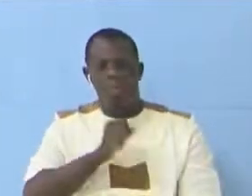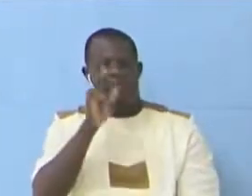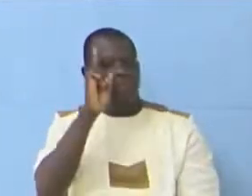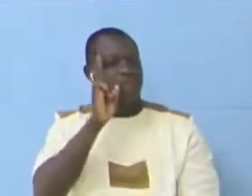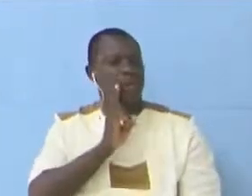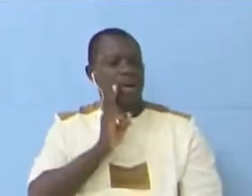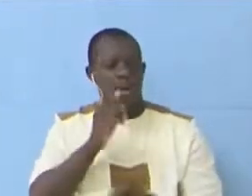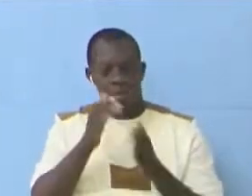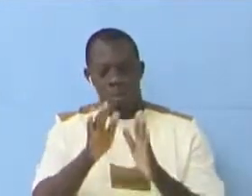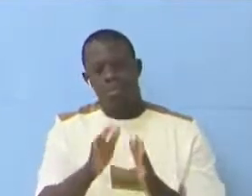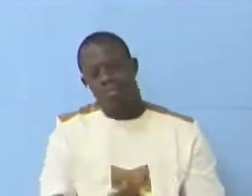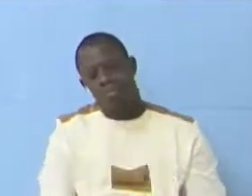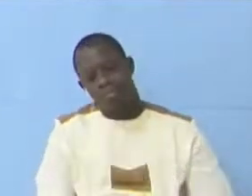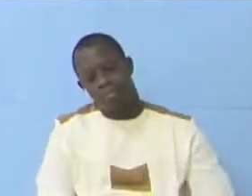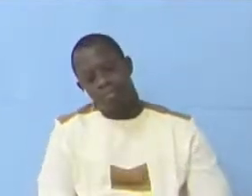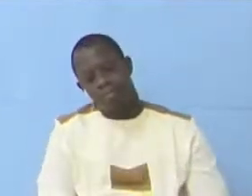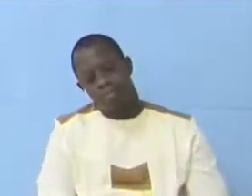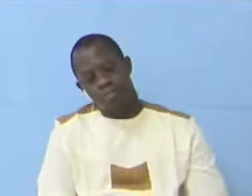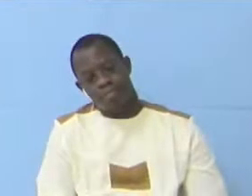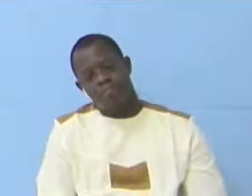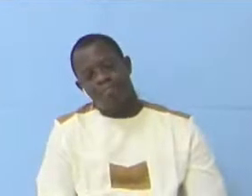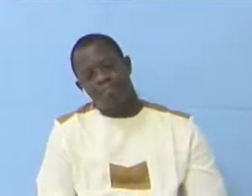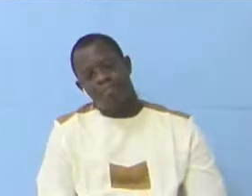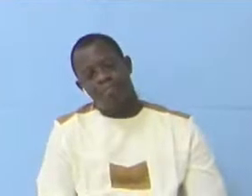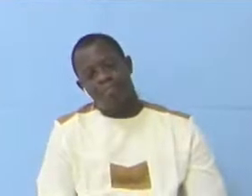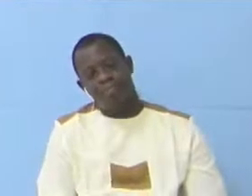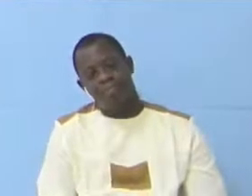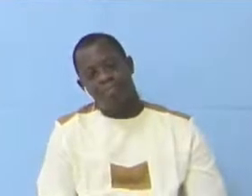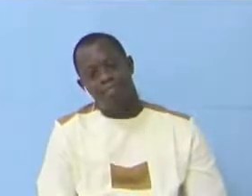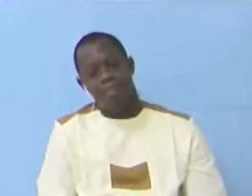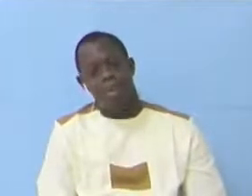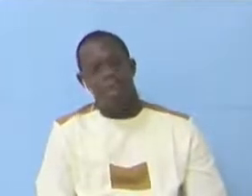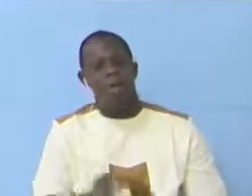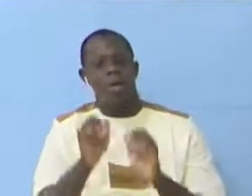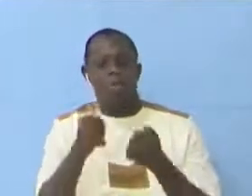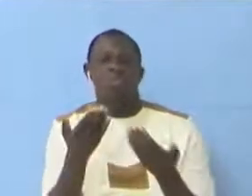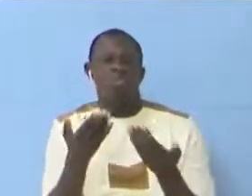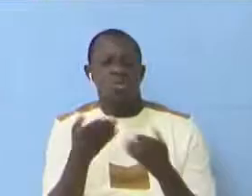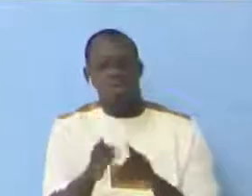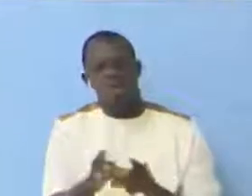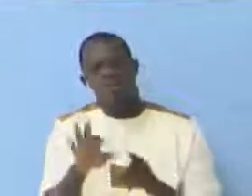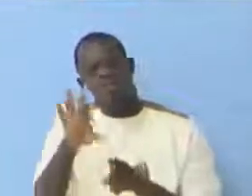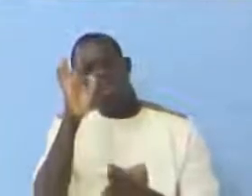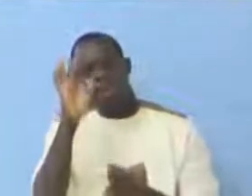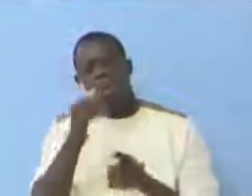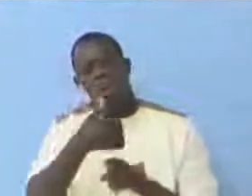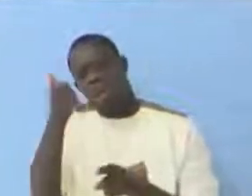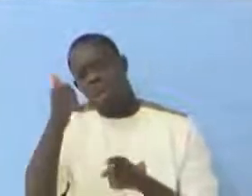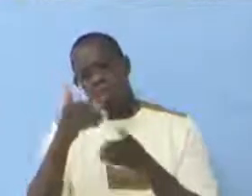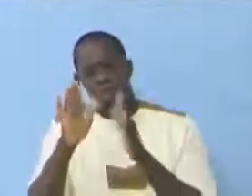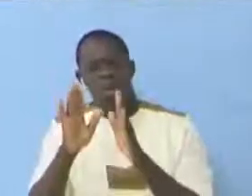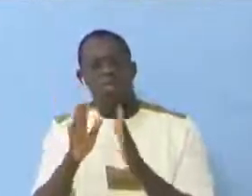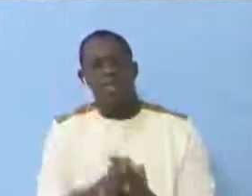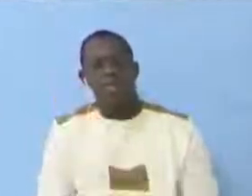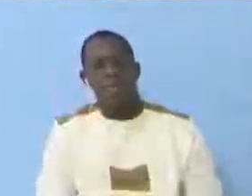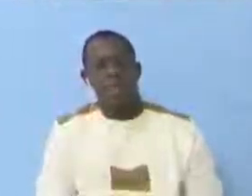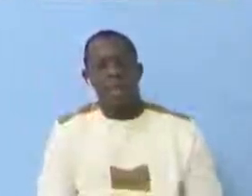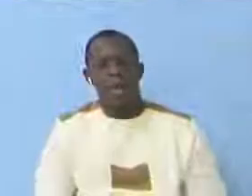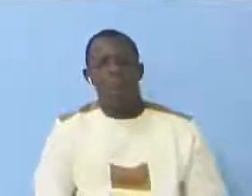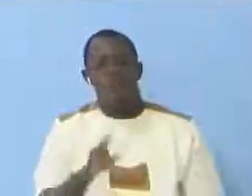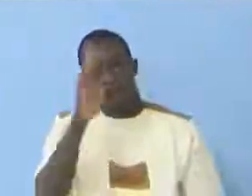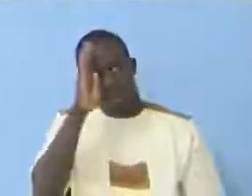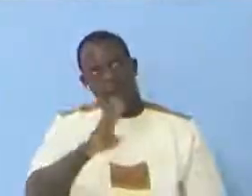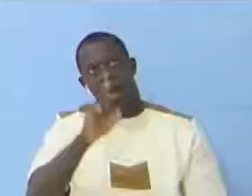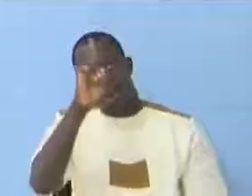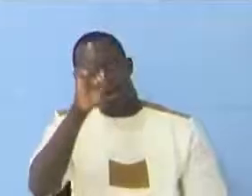when I come back, they still take me as their father. mënoon nañoo mel neneen. They could have been something waaye ñu ngi else. sant